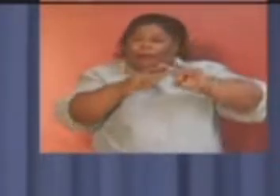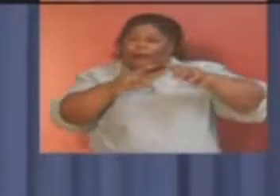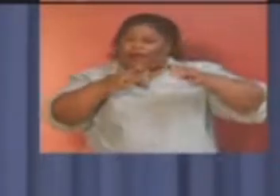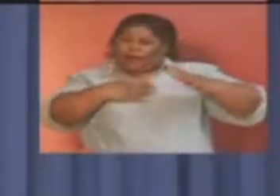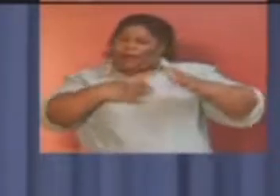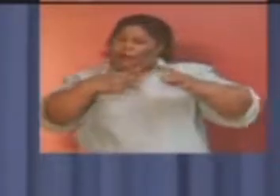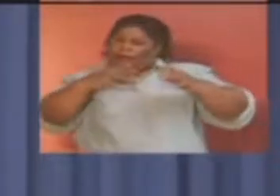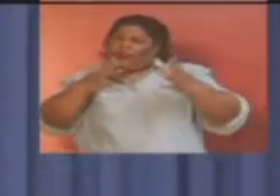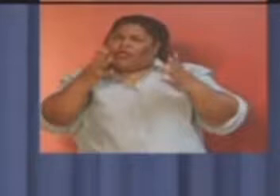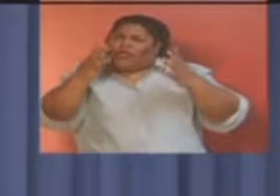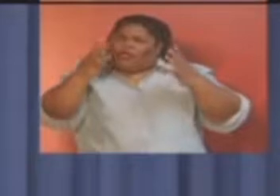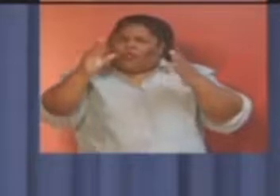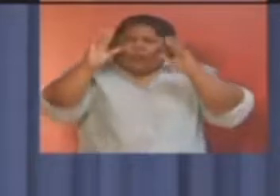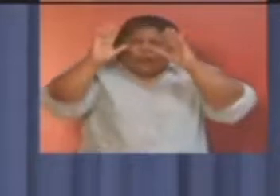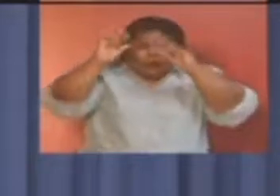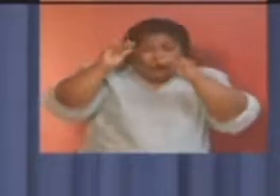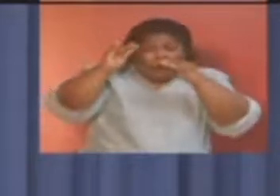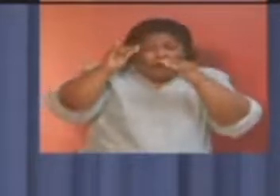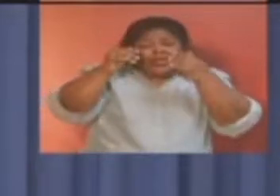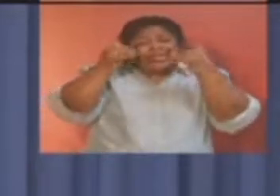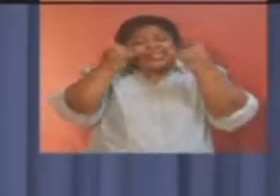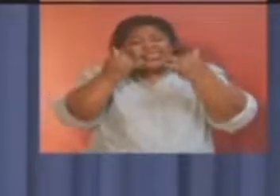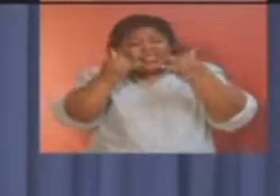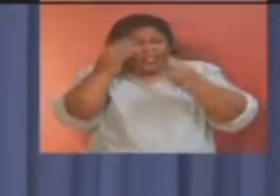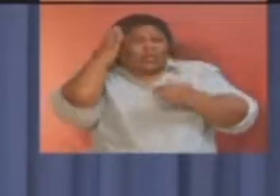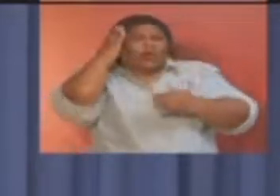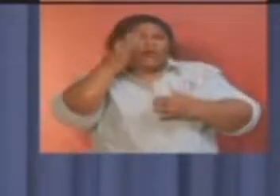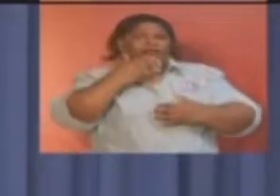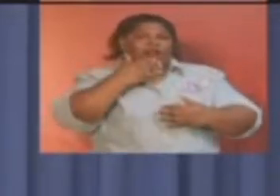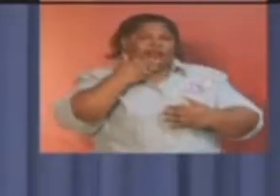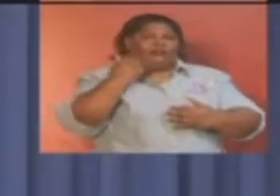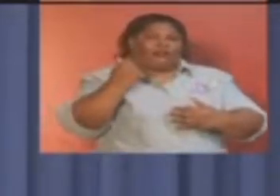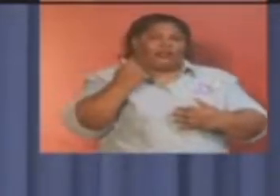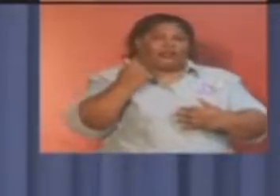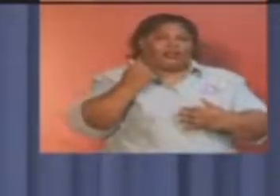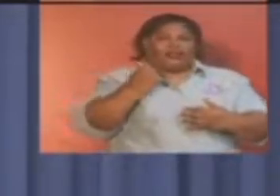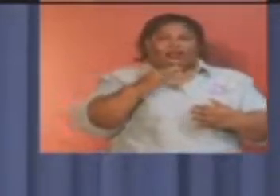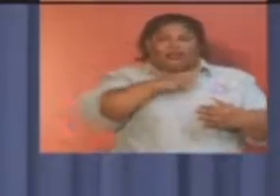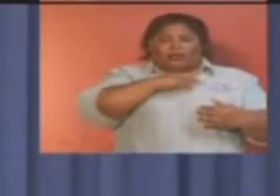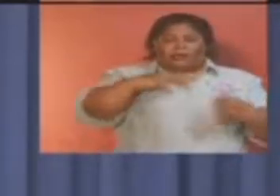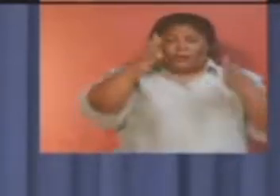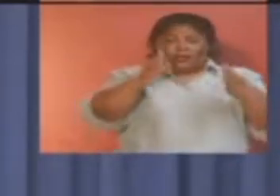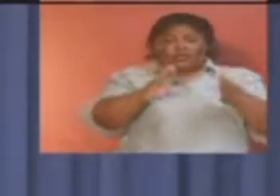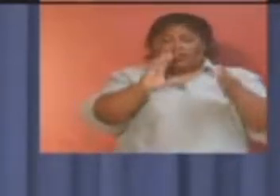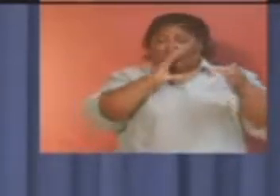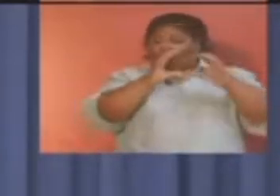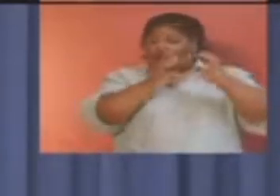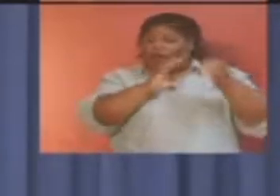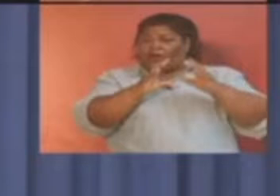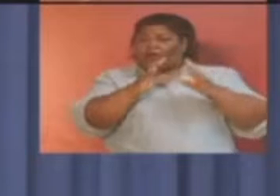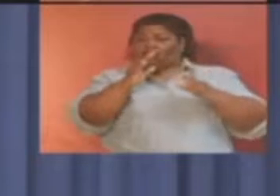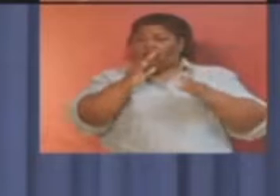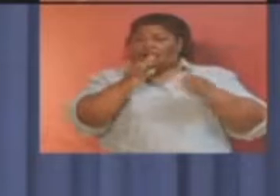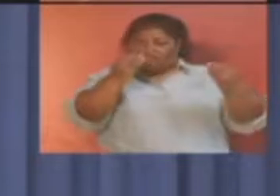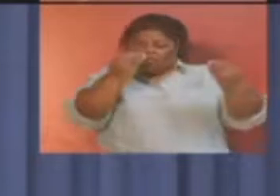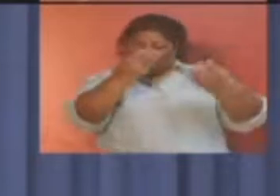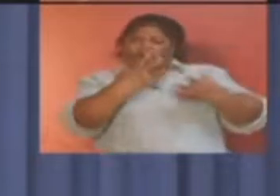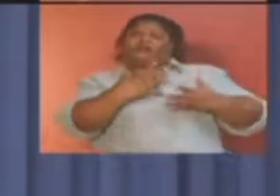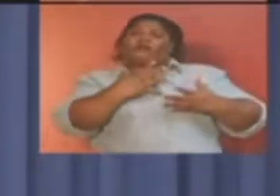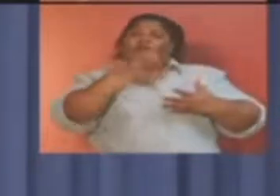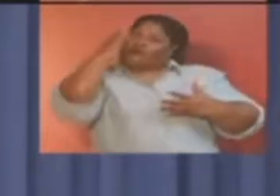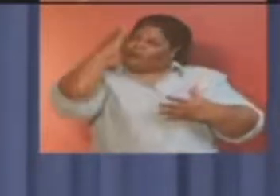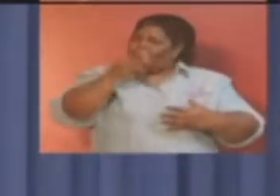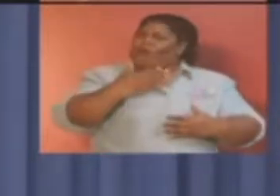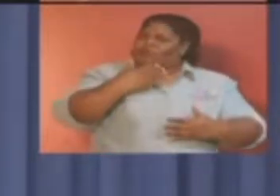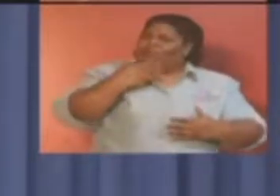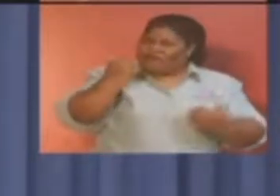been rectified. I'm advised by my colleague, Minister of Communication, that it has been. So Dr. Hines will go through his